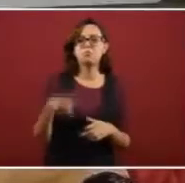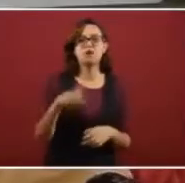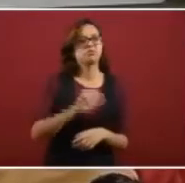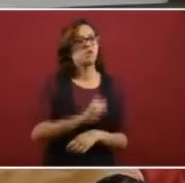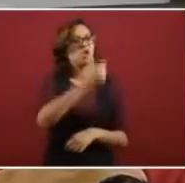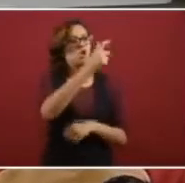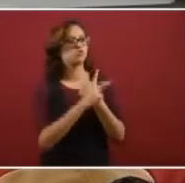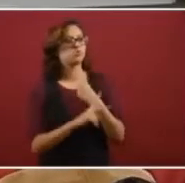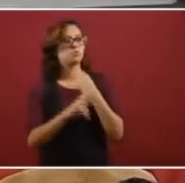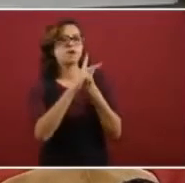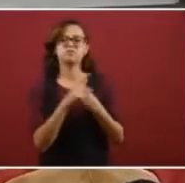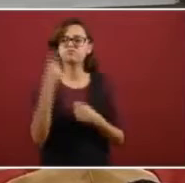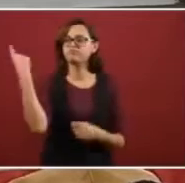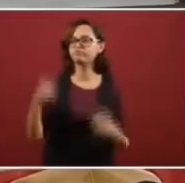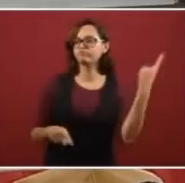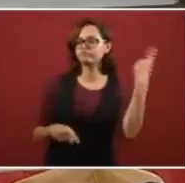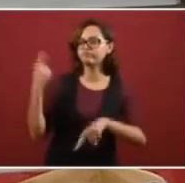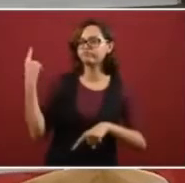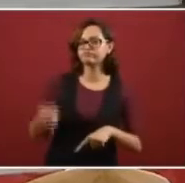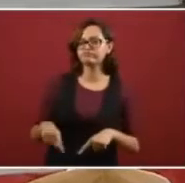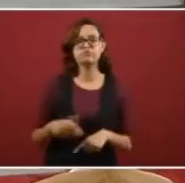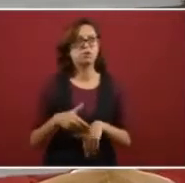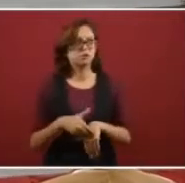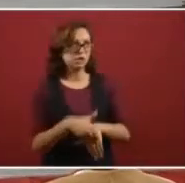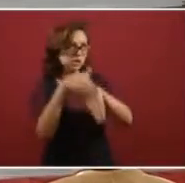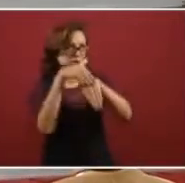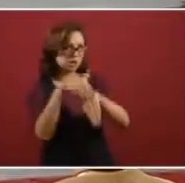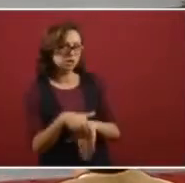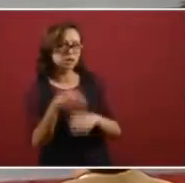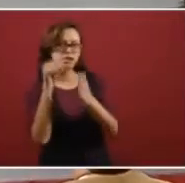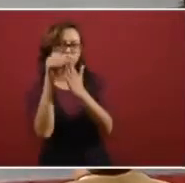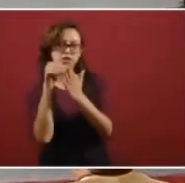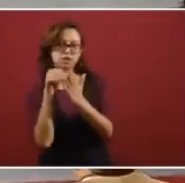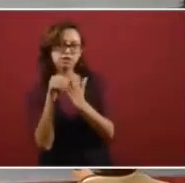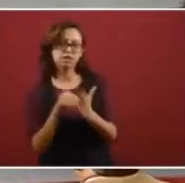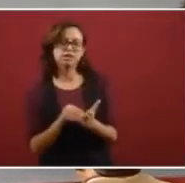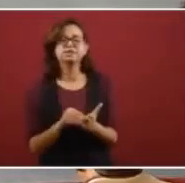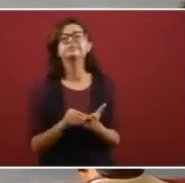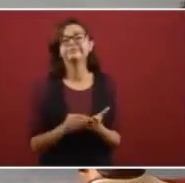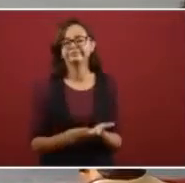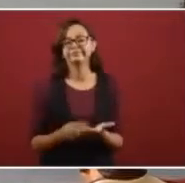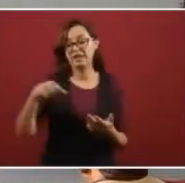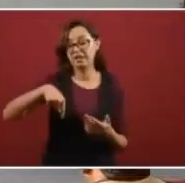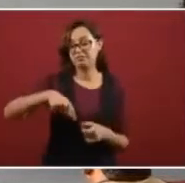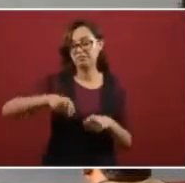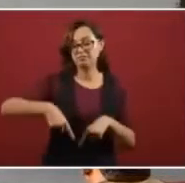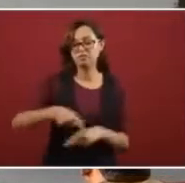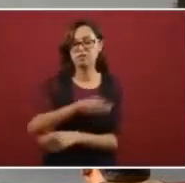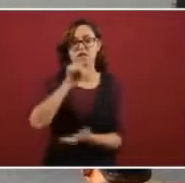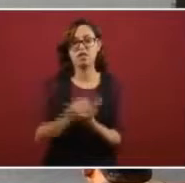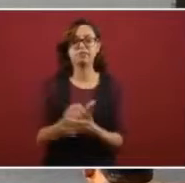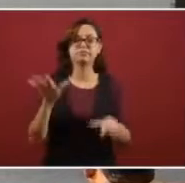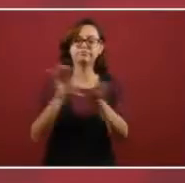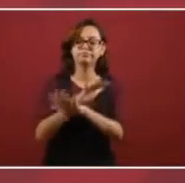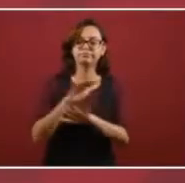imponían that was imposed from the foreign places with the so-called